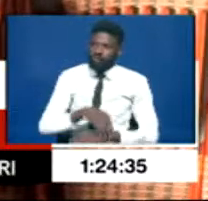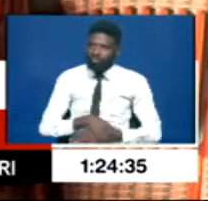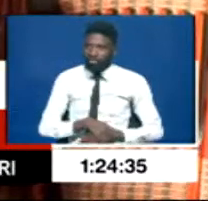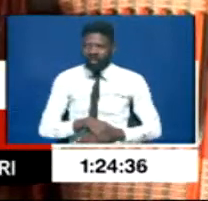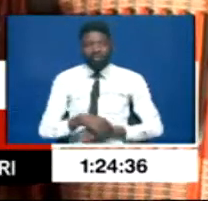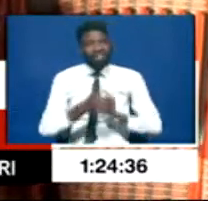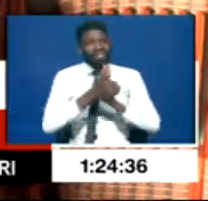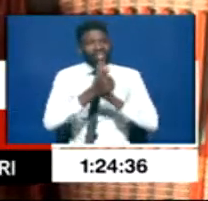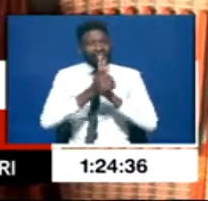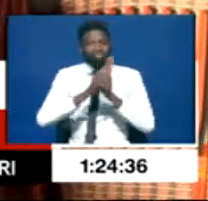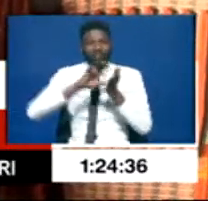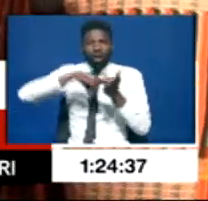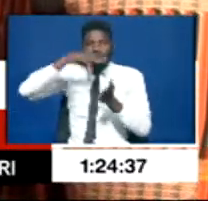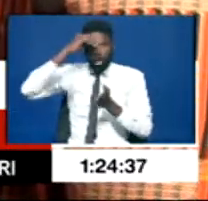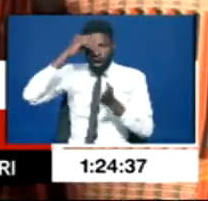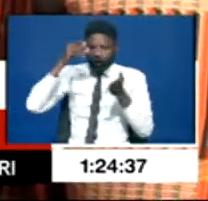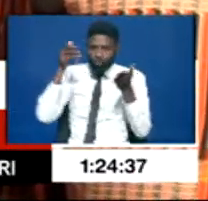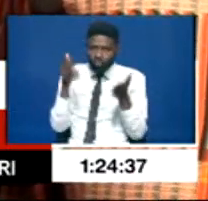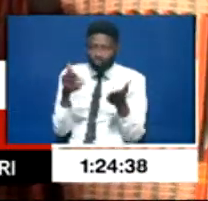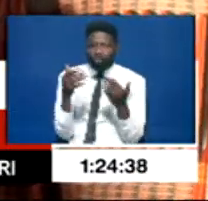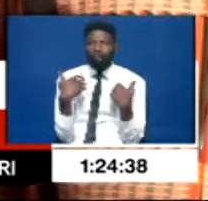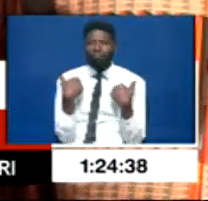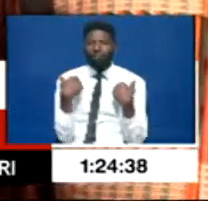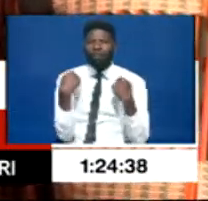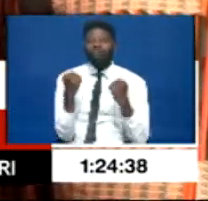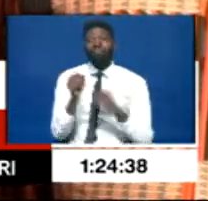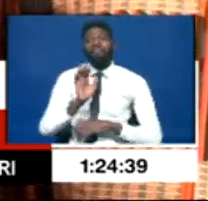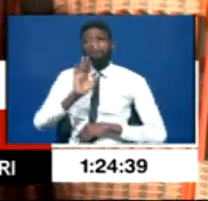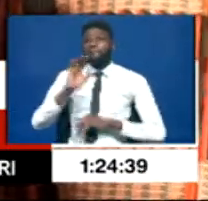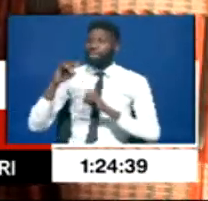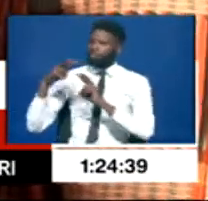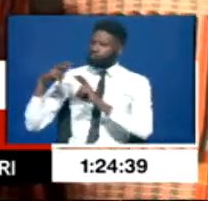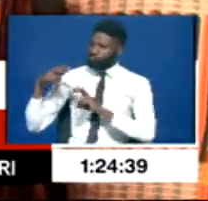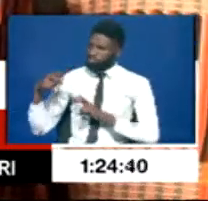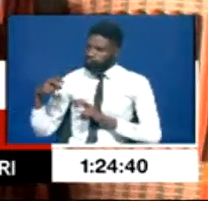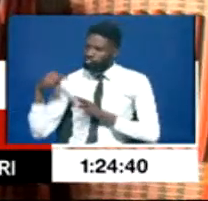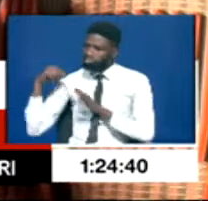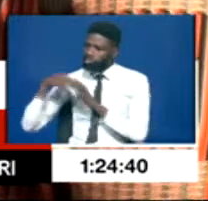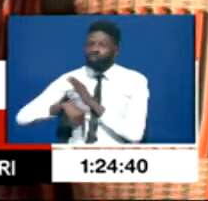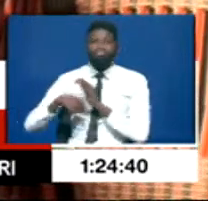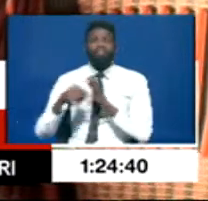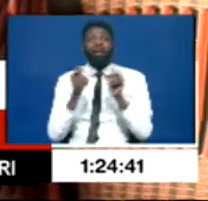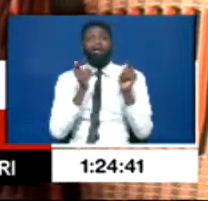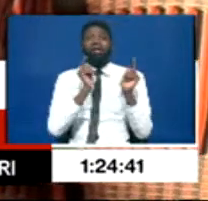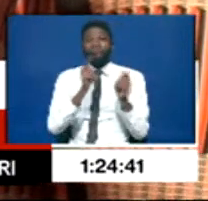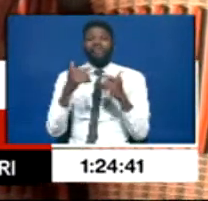and the confidence that they get, the research skills, hopefully through the library,